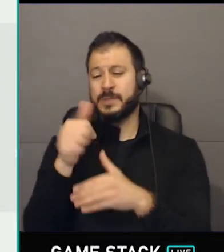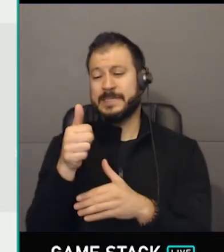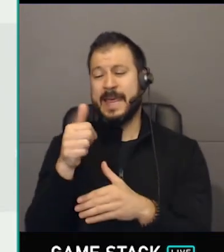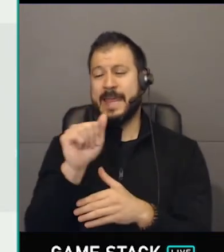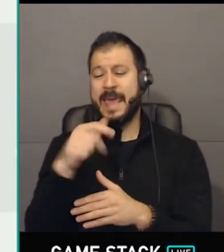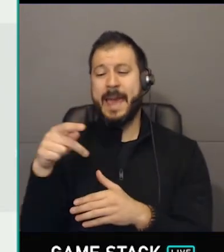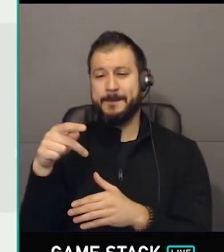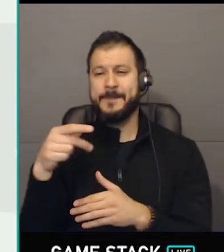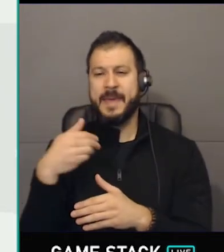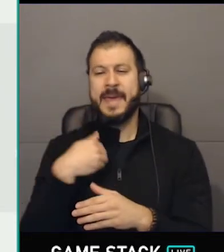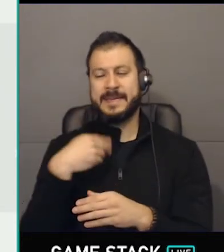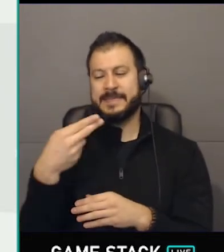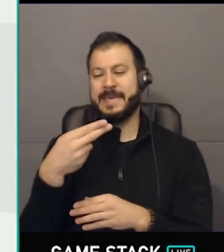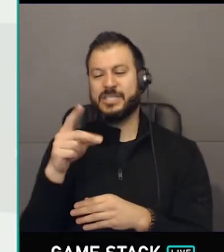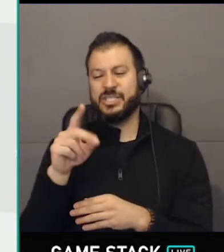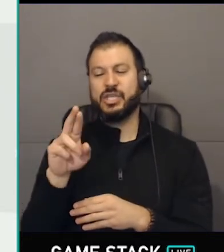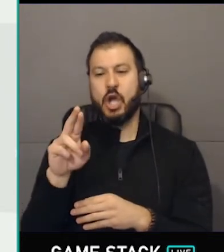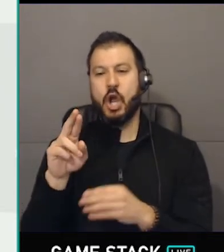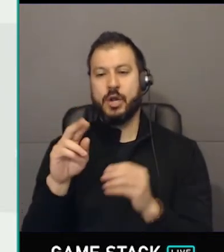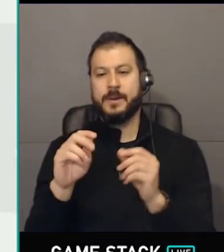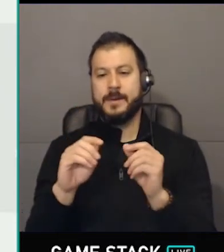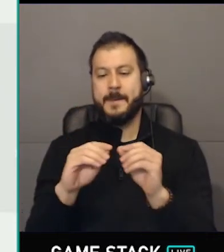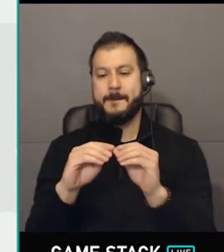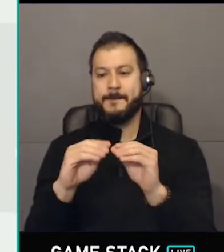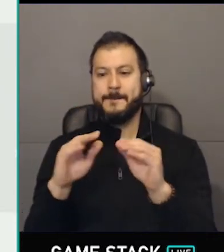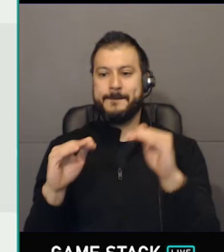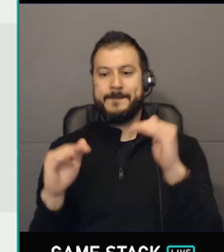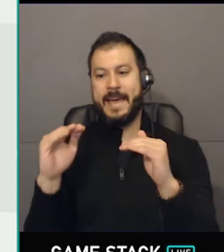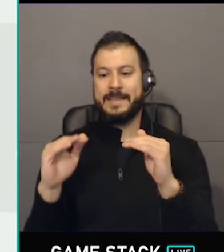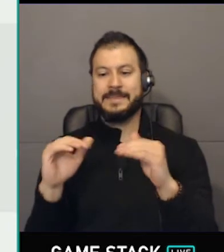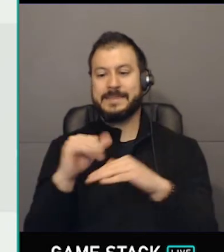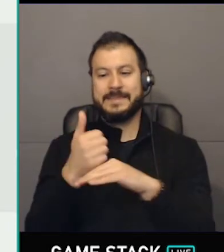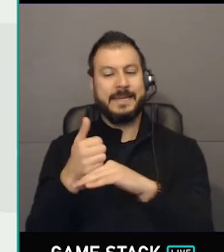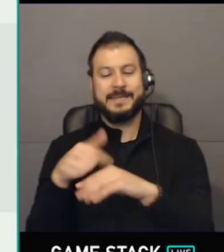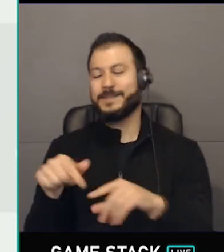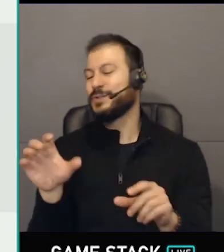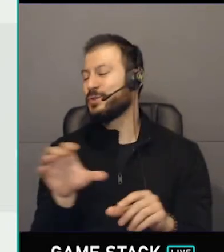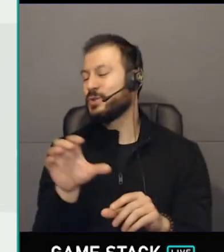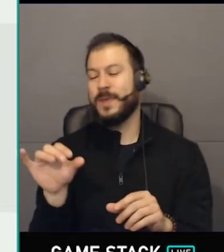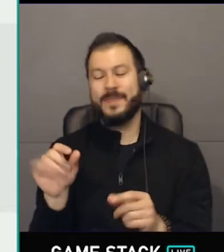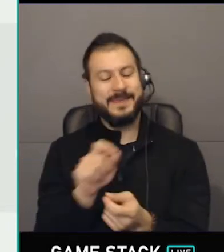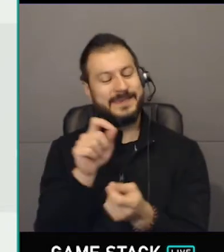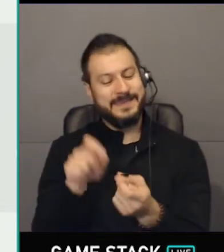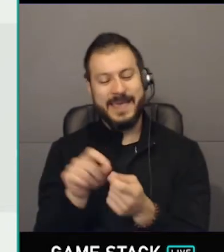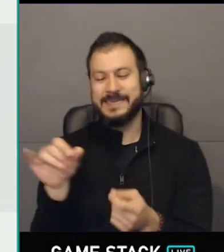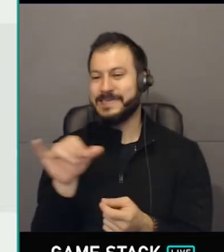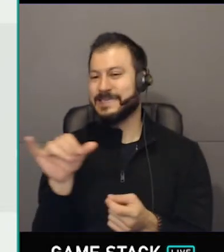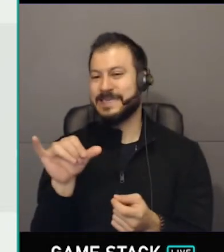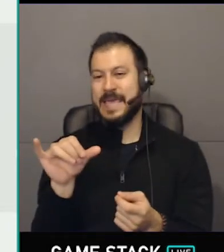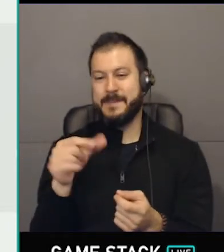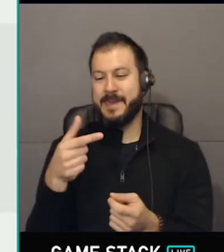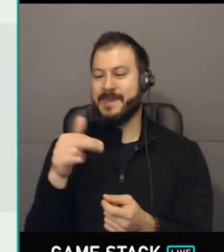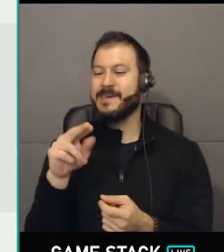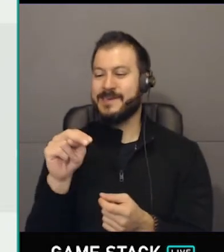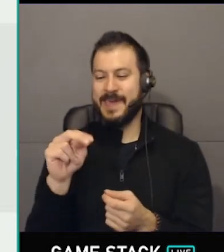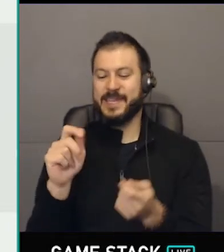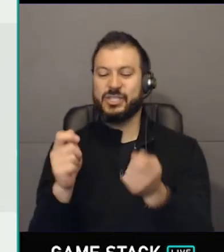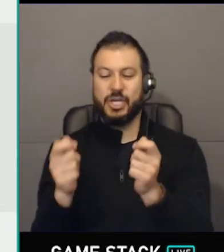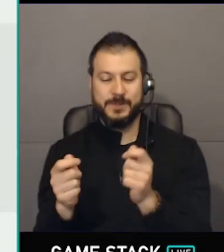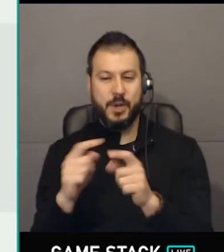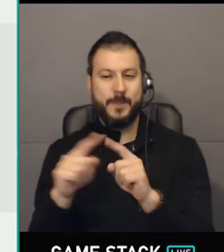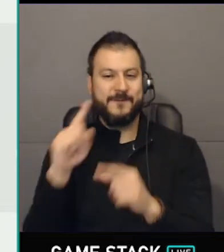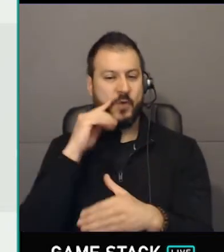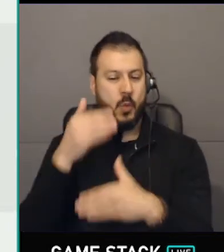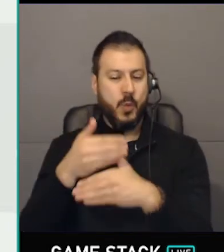an HDR brightness balance setting. This is doing exactly the same kind of gain adjustment, but for windowed SDR